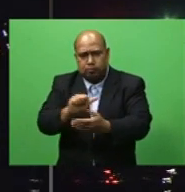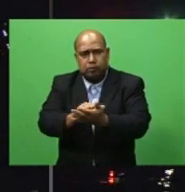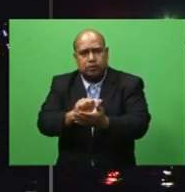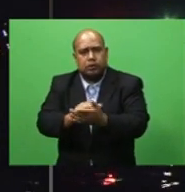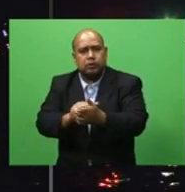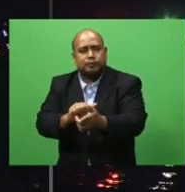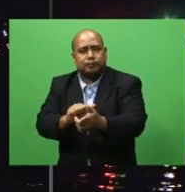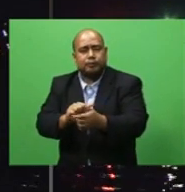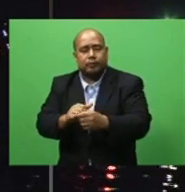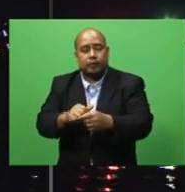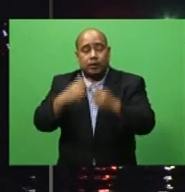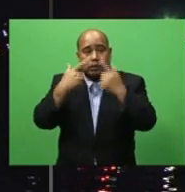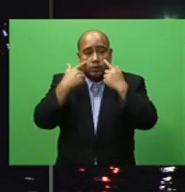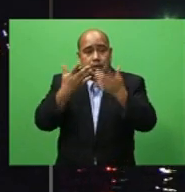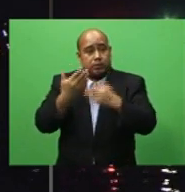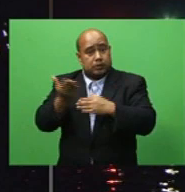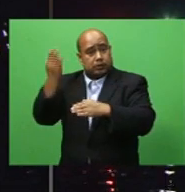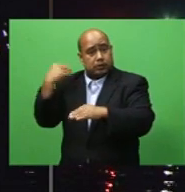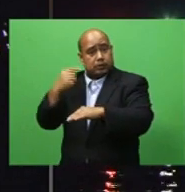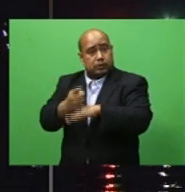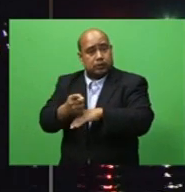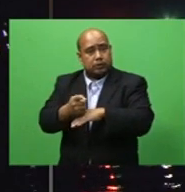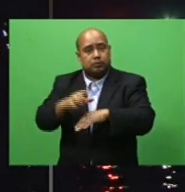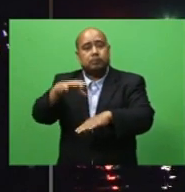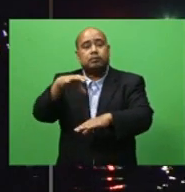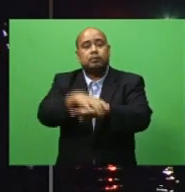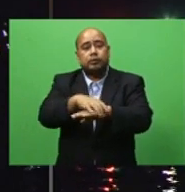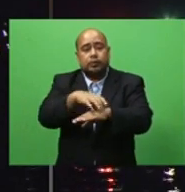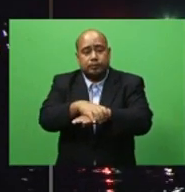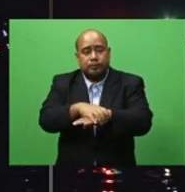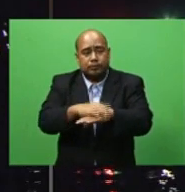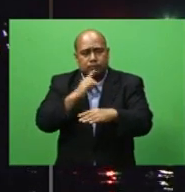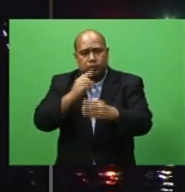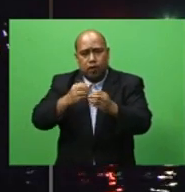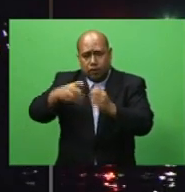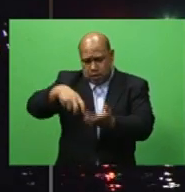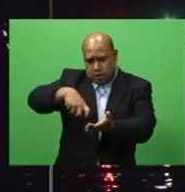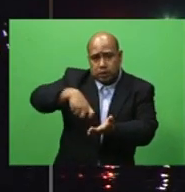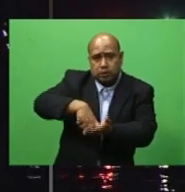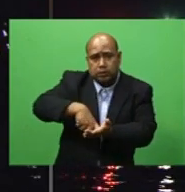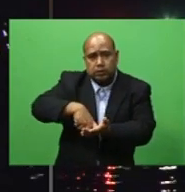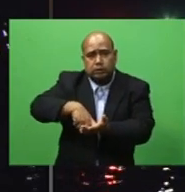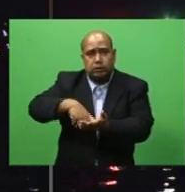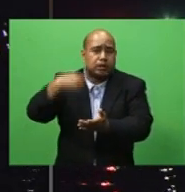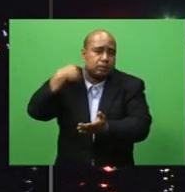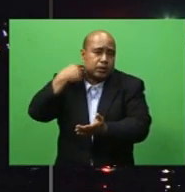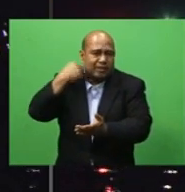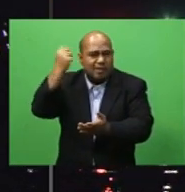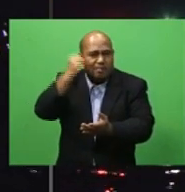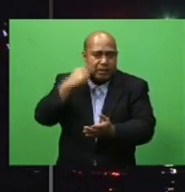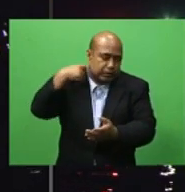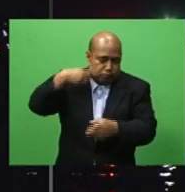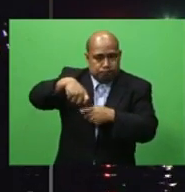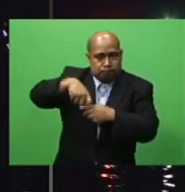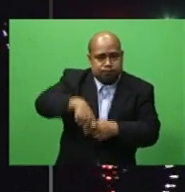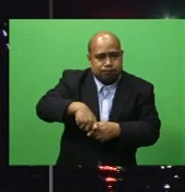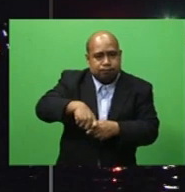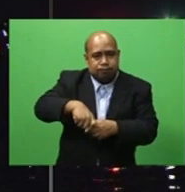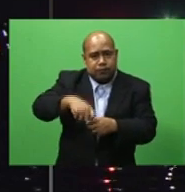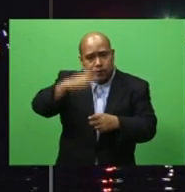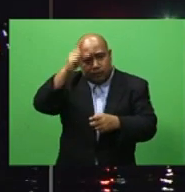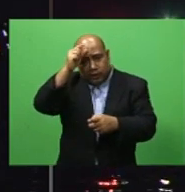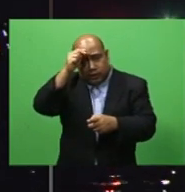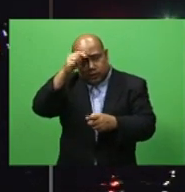arrest last week shows a white police officer kneeling on Floyd's neck while he was pinned to the floor. Fijians living in the US say